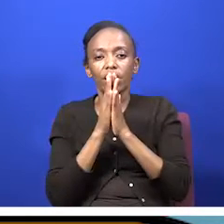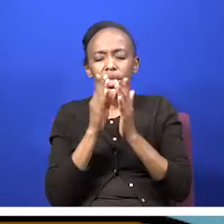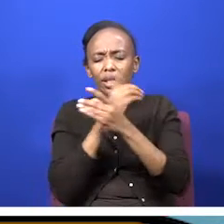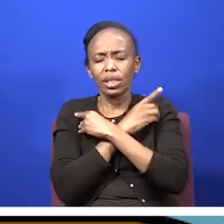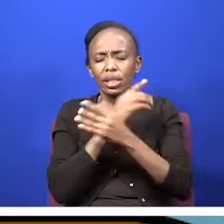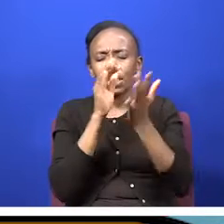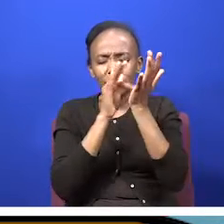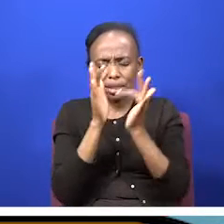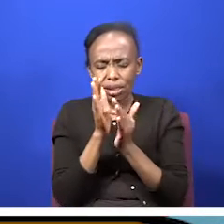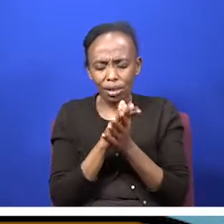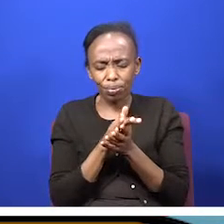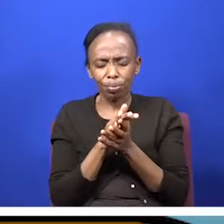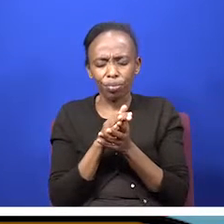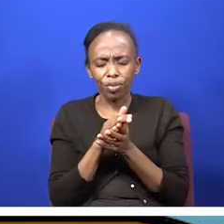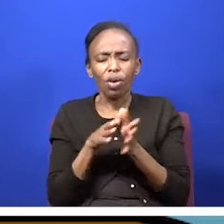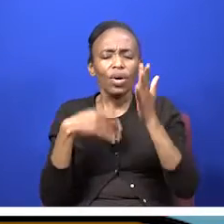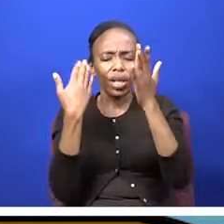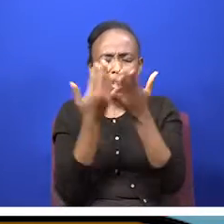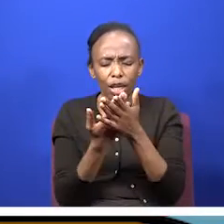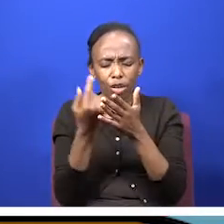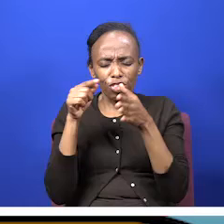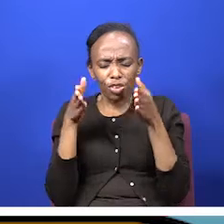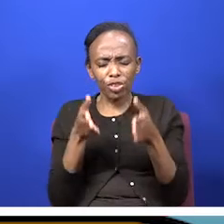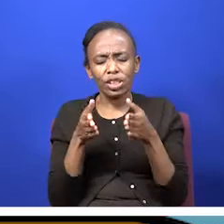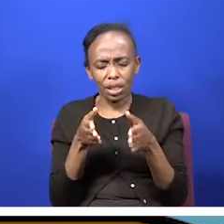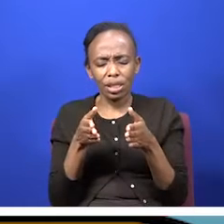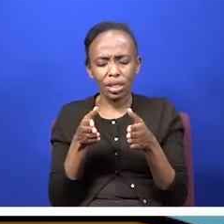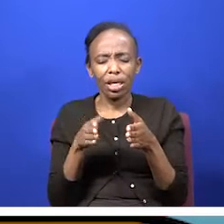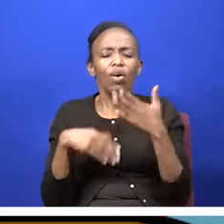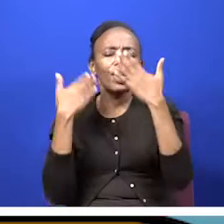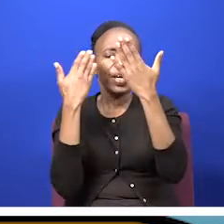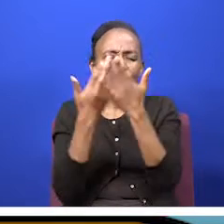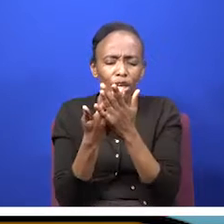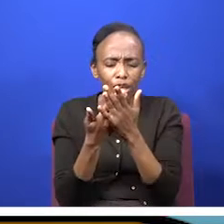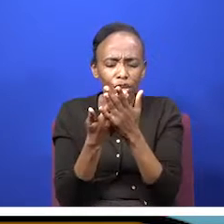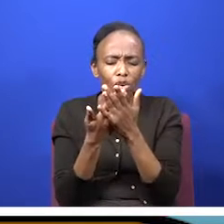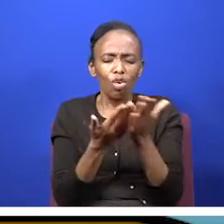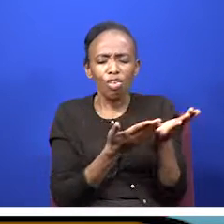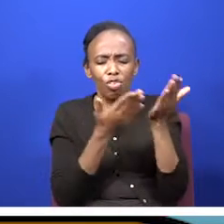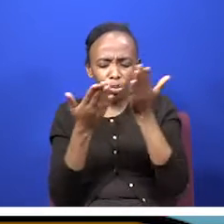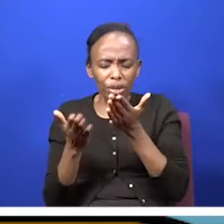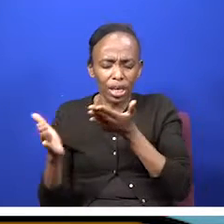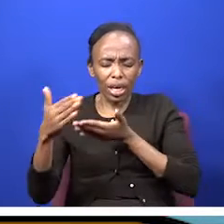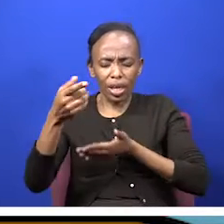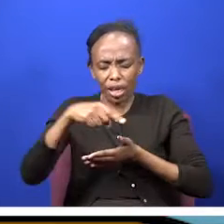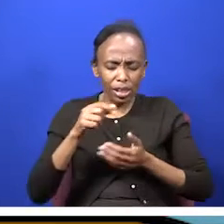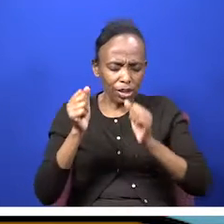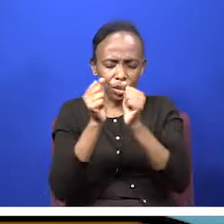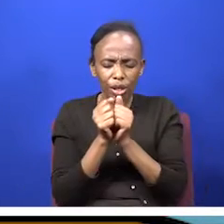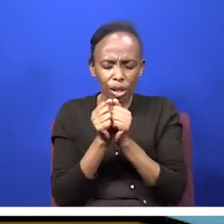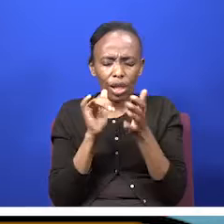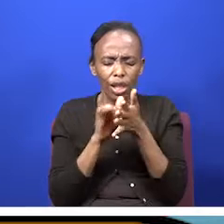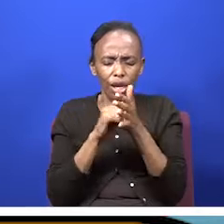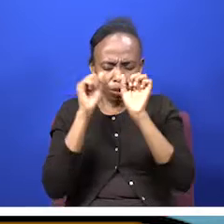pray. Dear Jesus, we thank you for today. We thank you for bringing us and gathering us